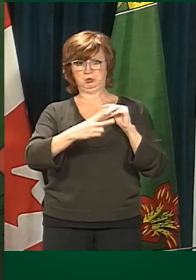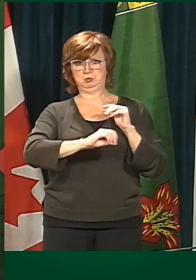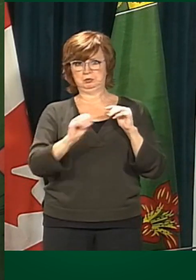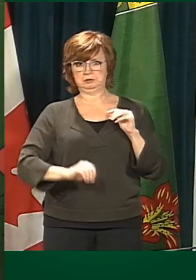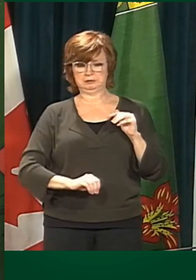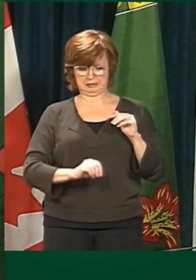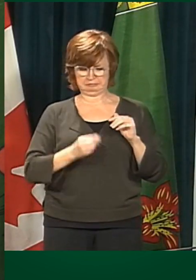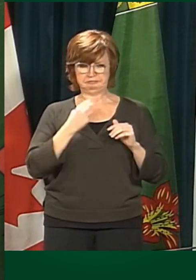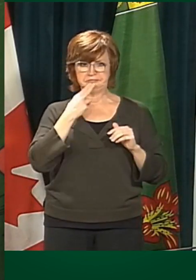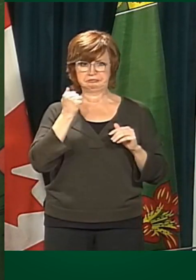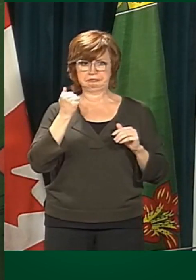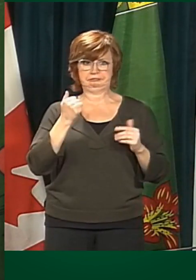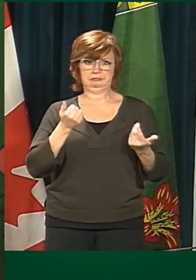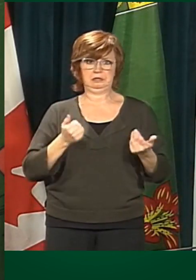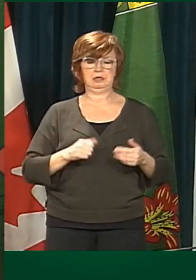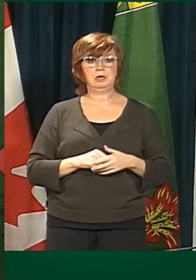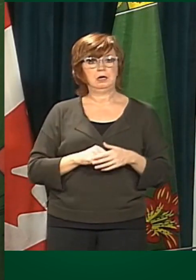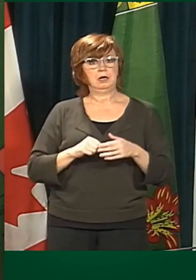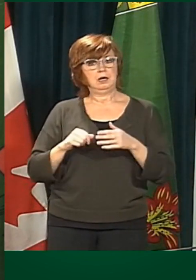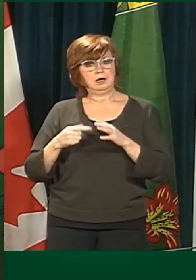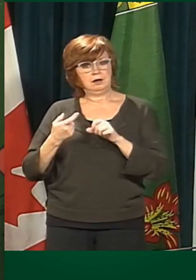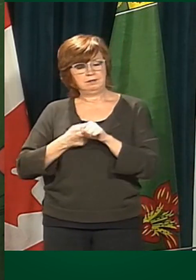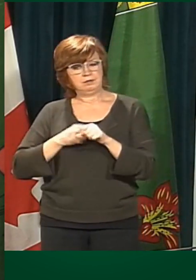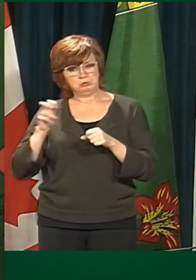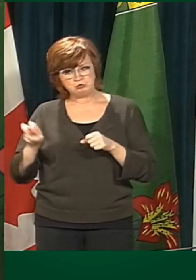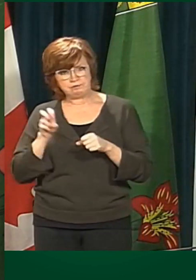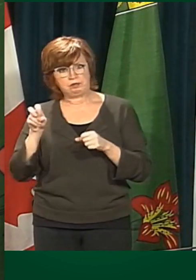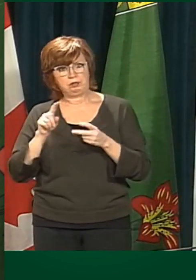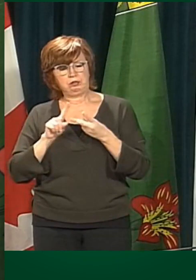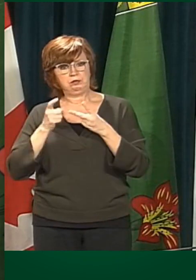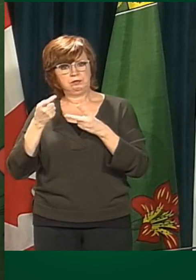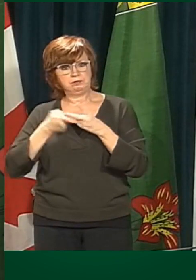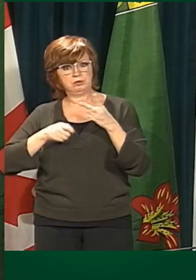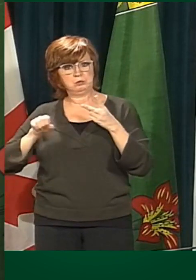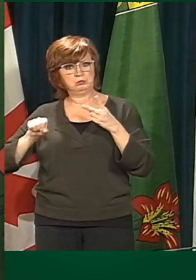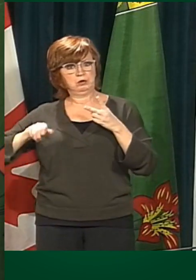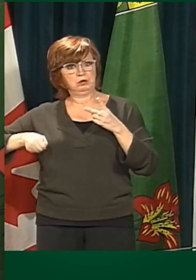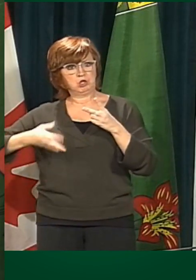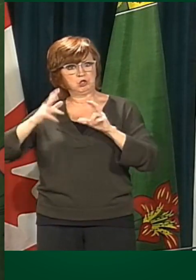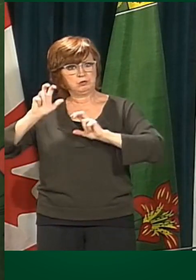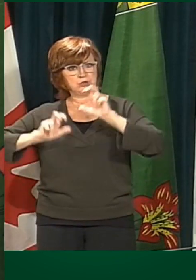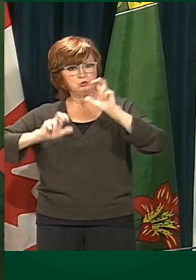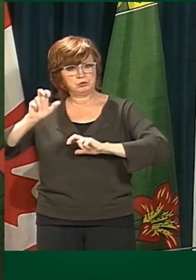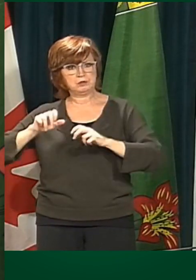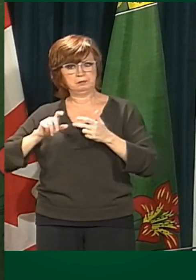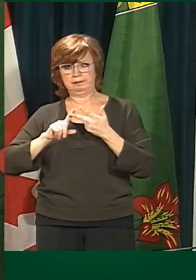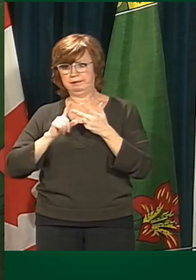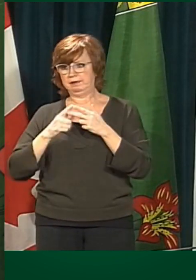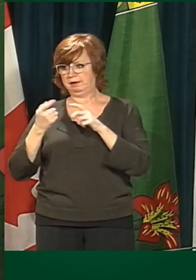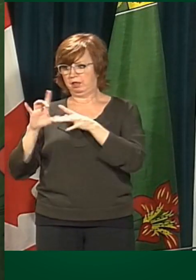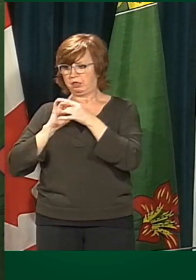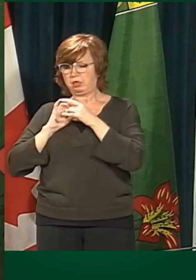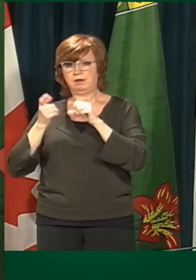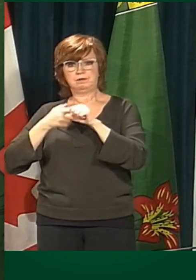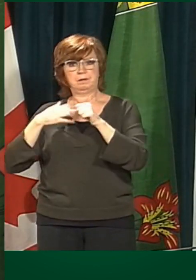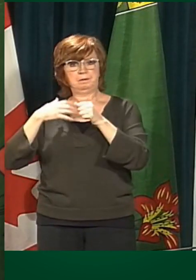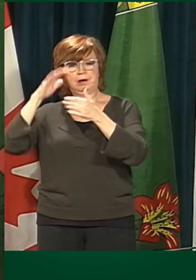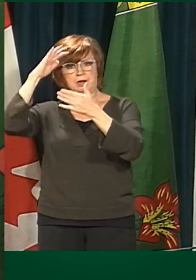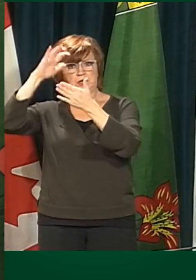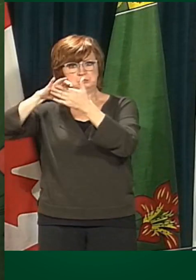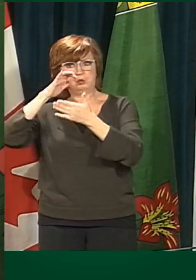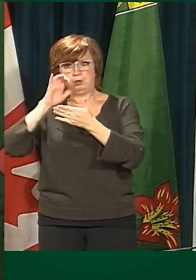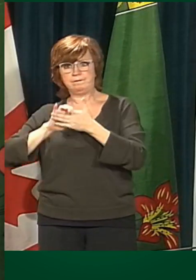had traveled or had been to an event or mass gathering or had been a close household contact or otherwise had a fever,